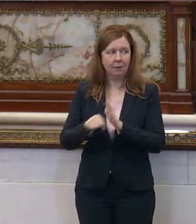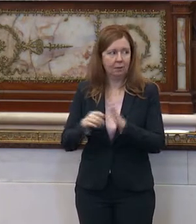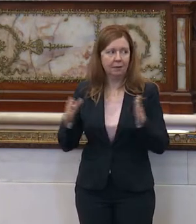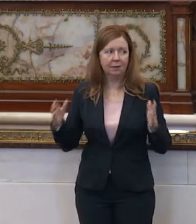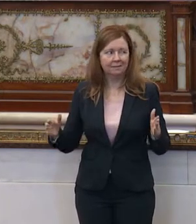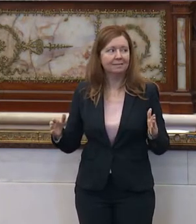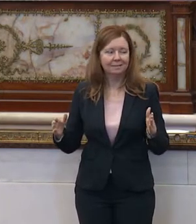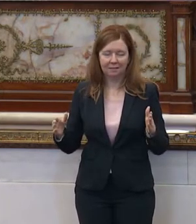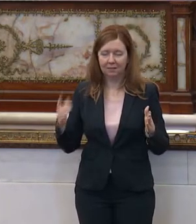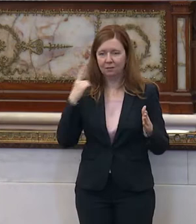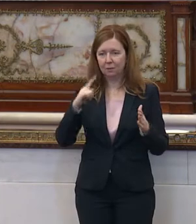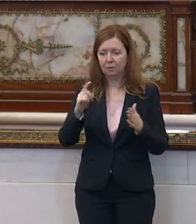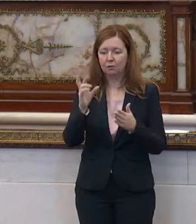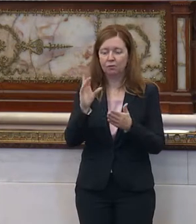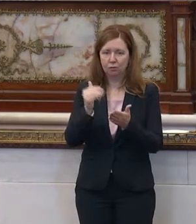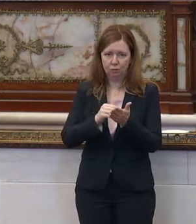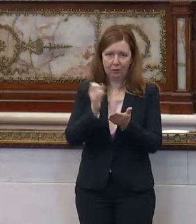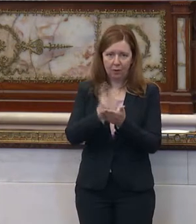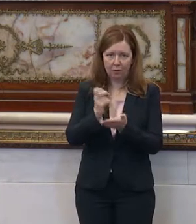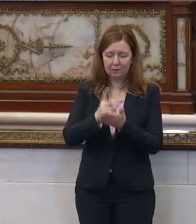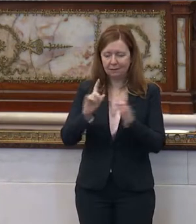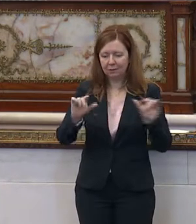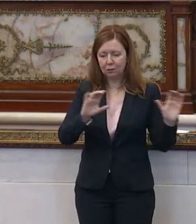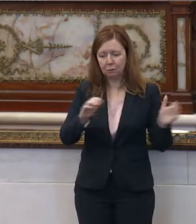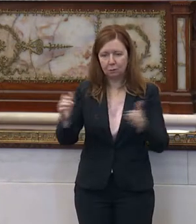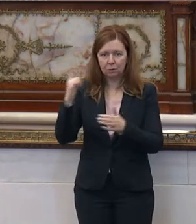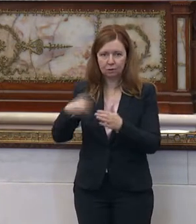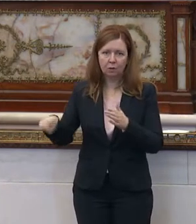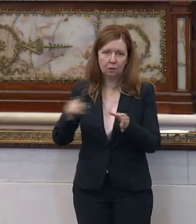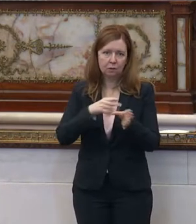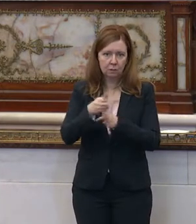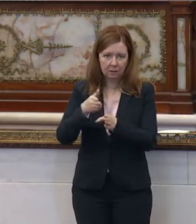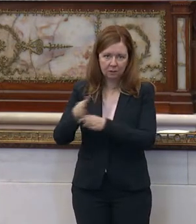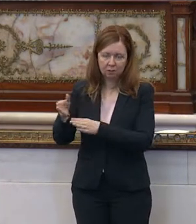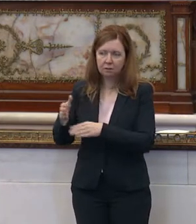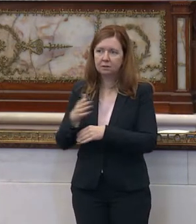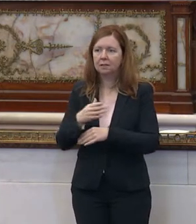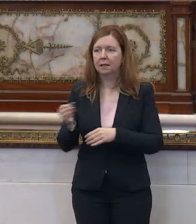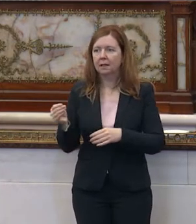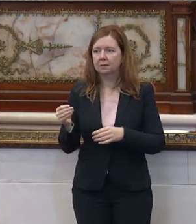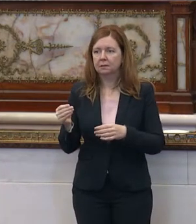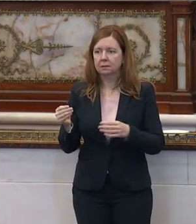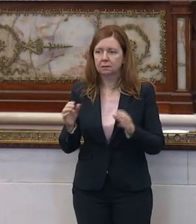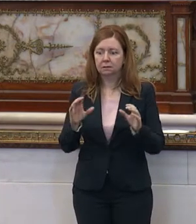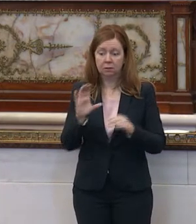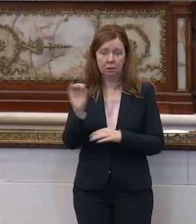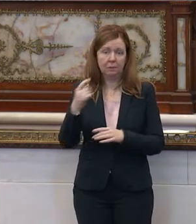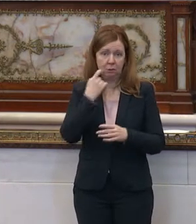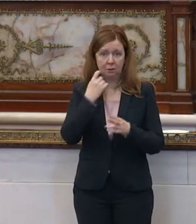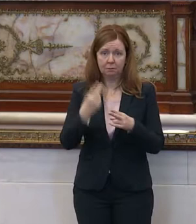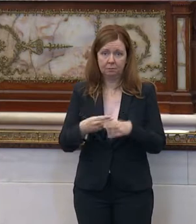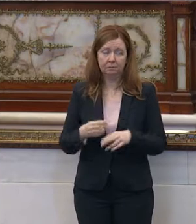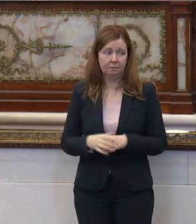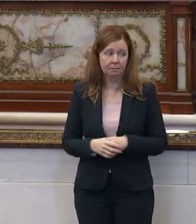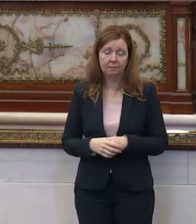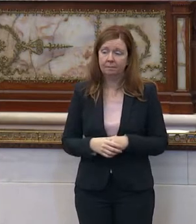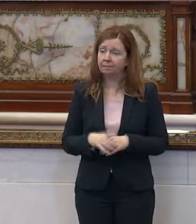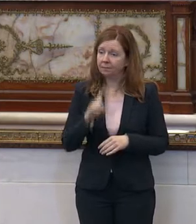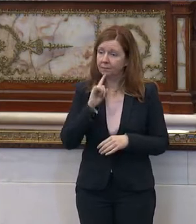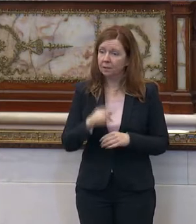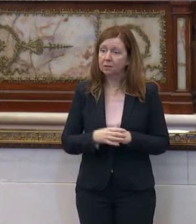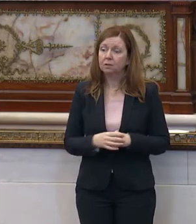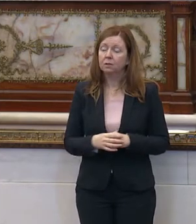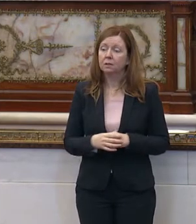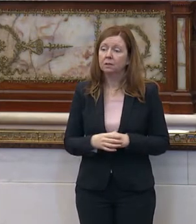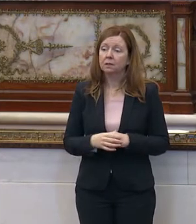for reauthorization of the various pools for those professionals and firms that you just referenced. Sure. On